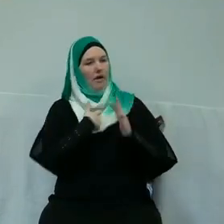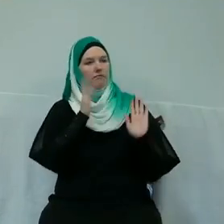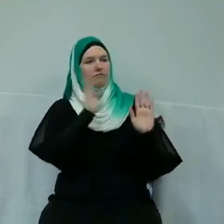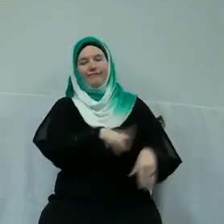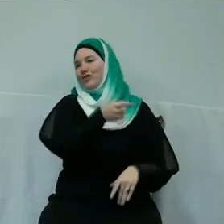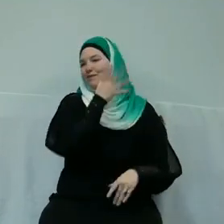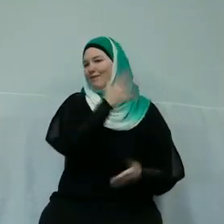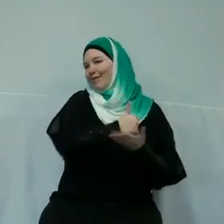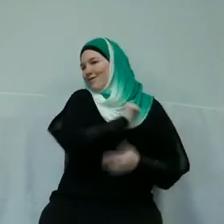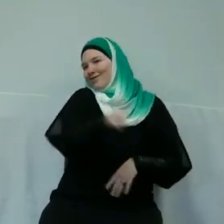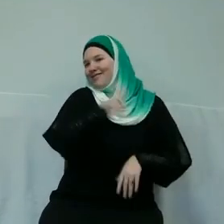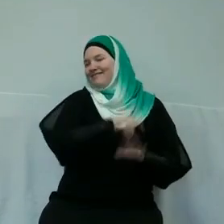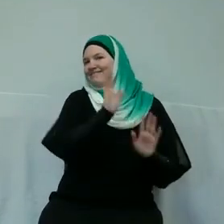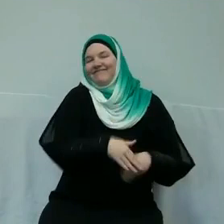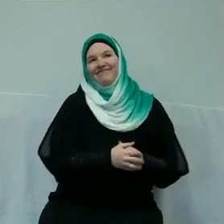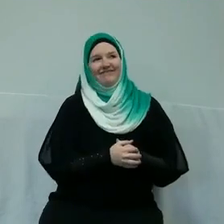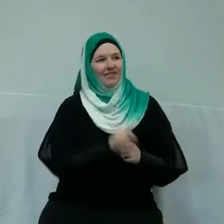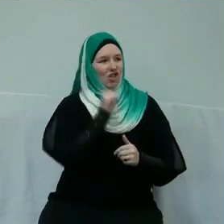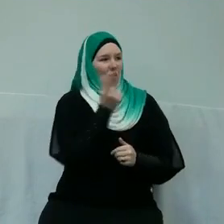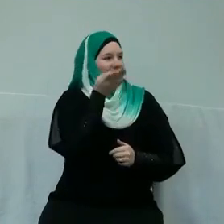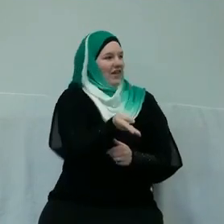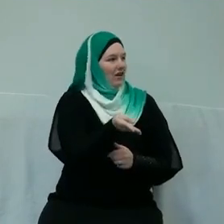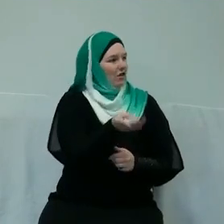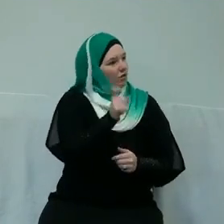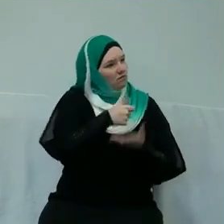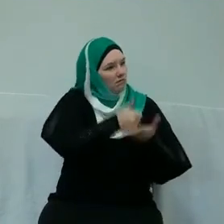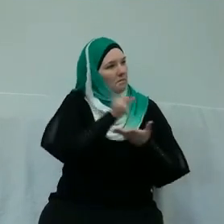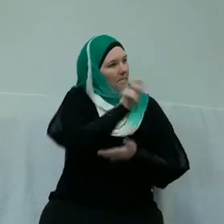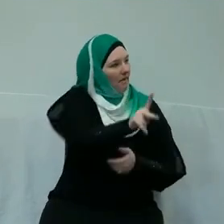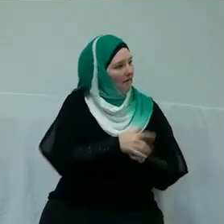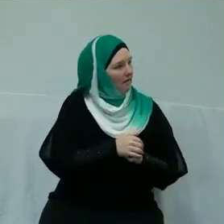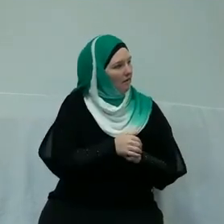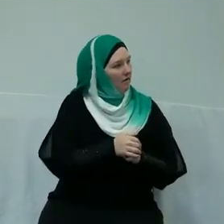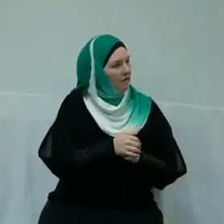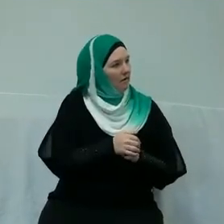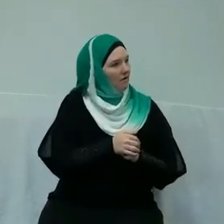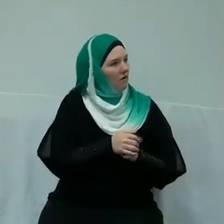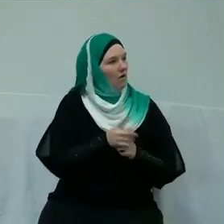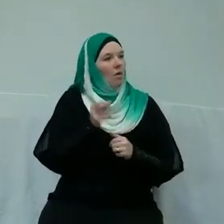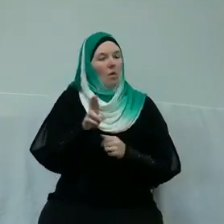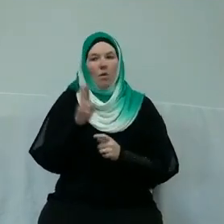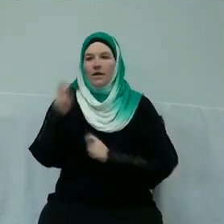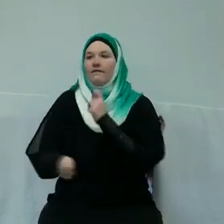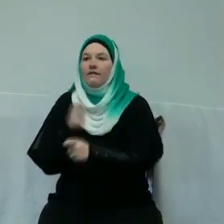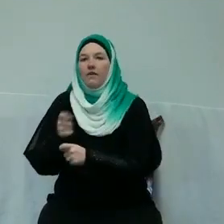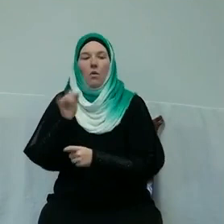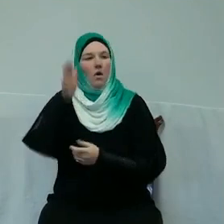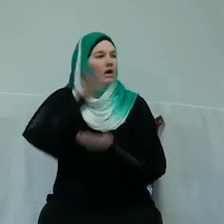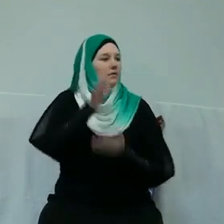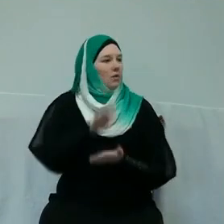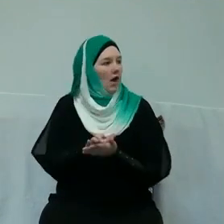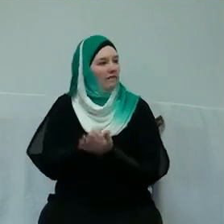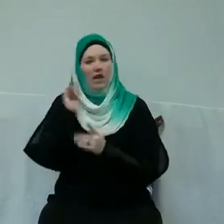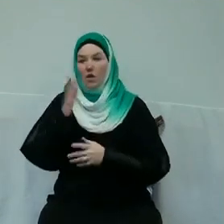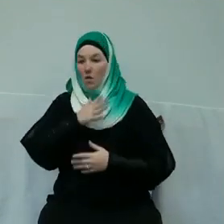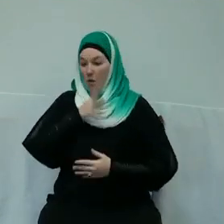relationship can be sustained by force. Not even a parent with a child, or a husband with a wife,